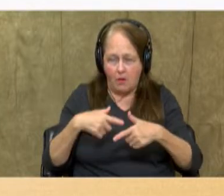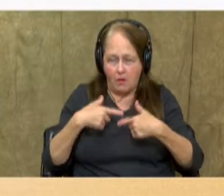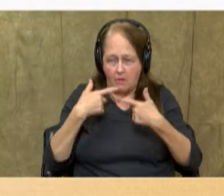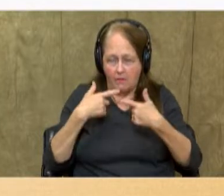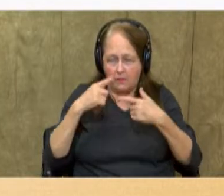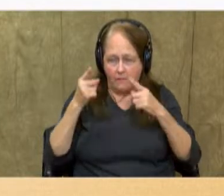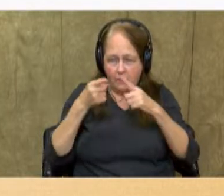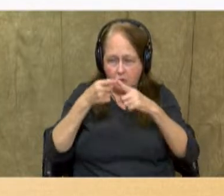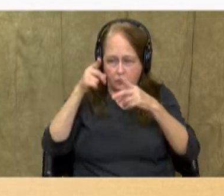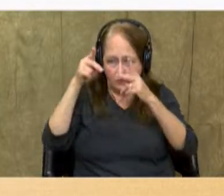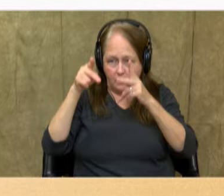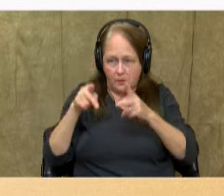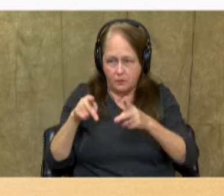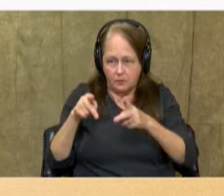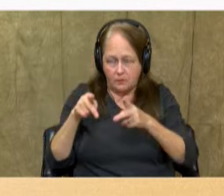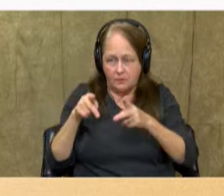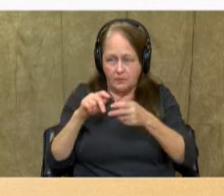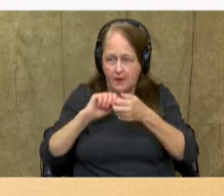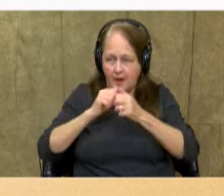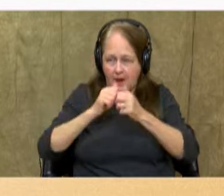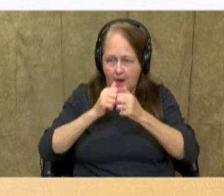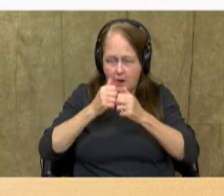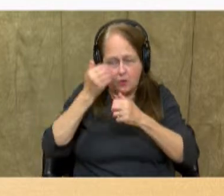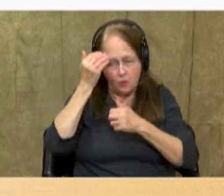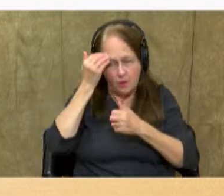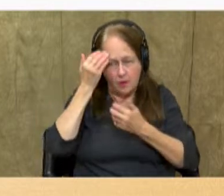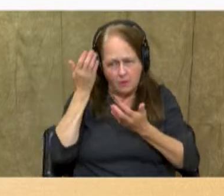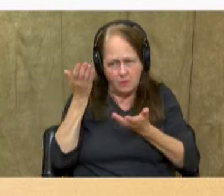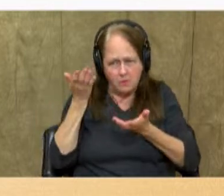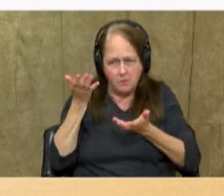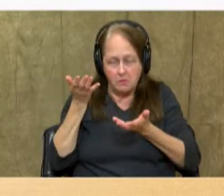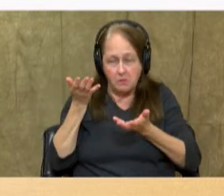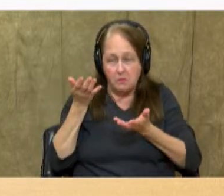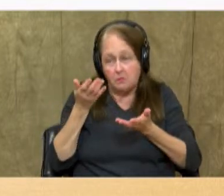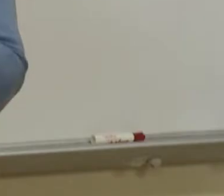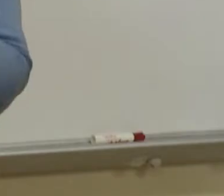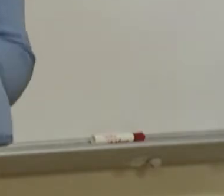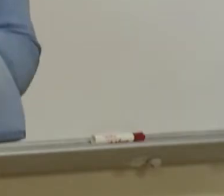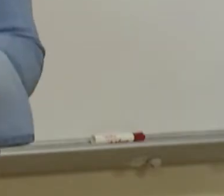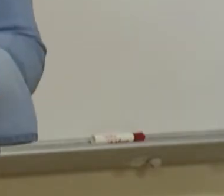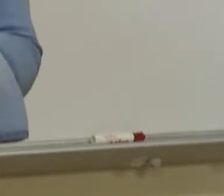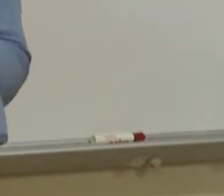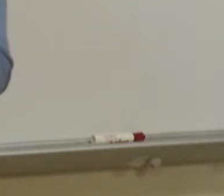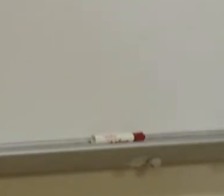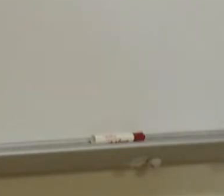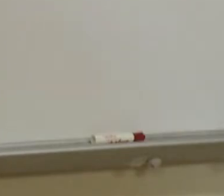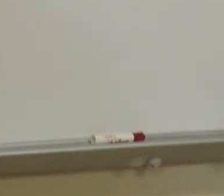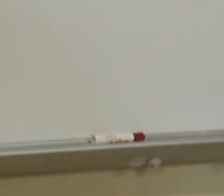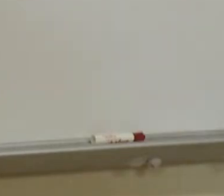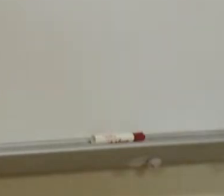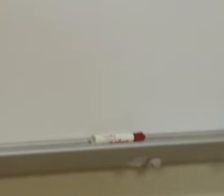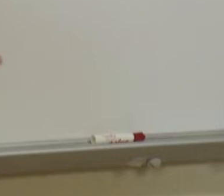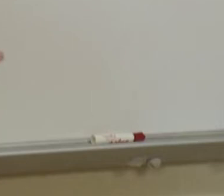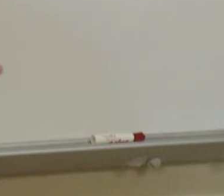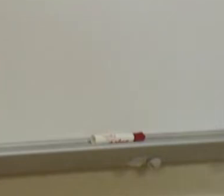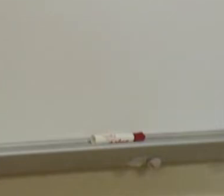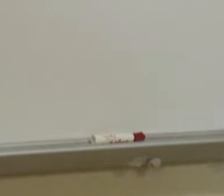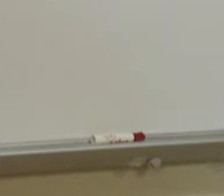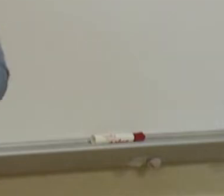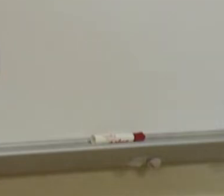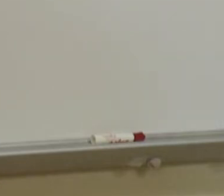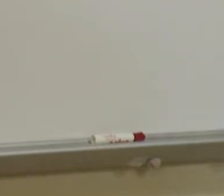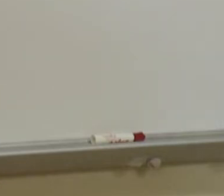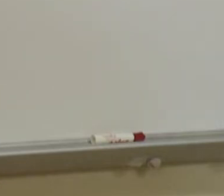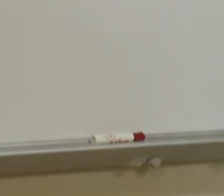first person. How do we know if it's first person? Well, we're going to see certain things like certain